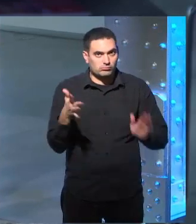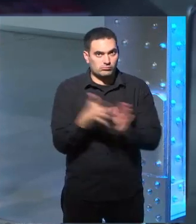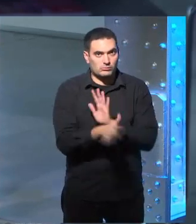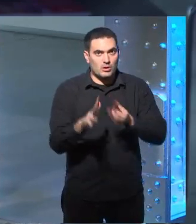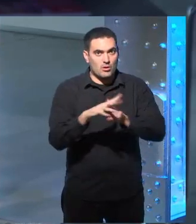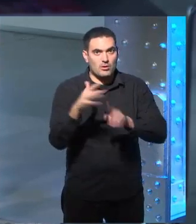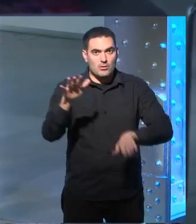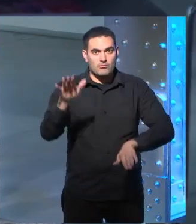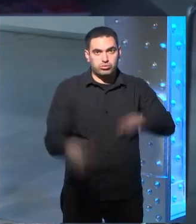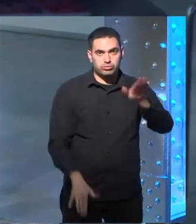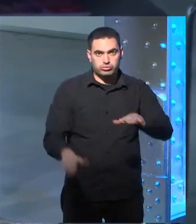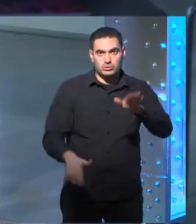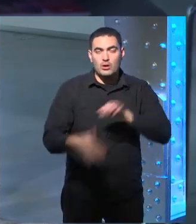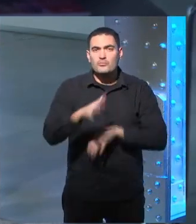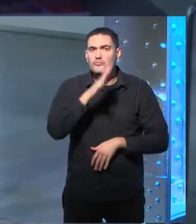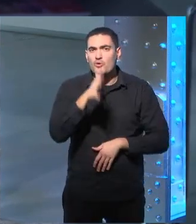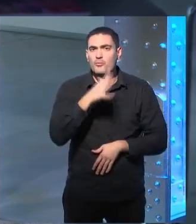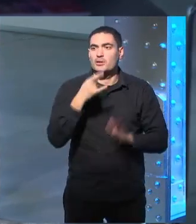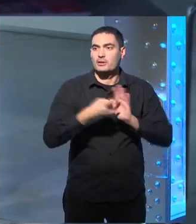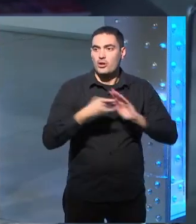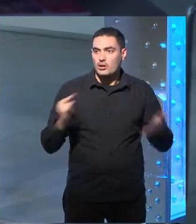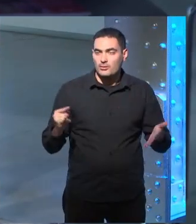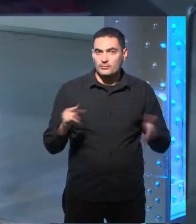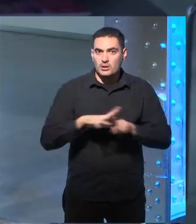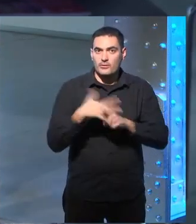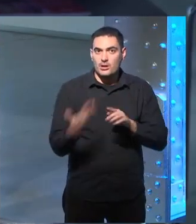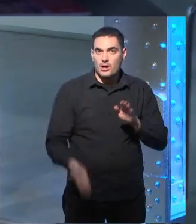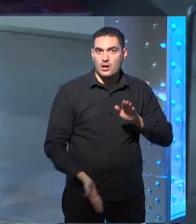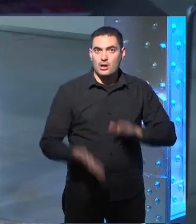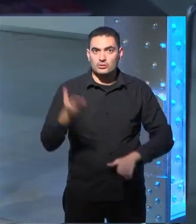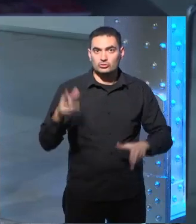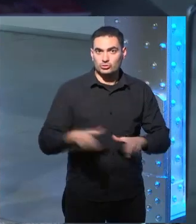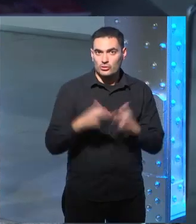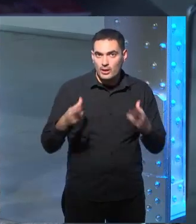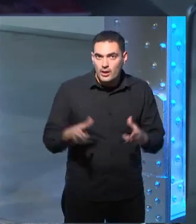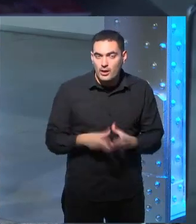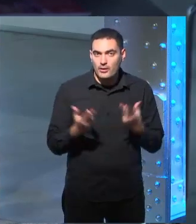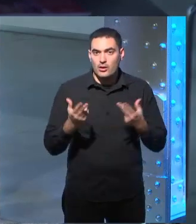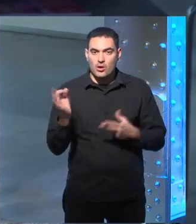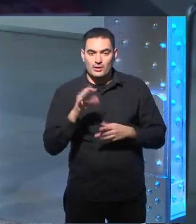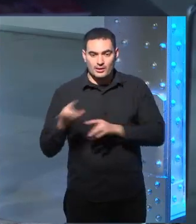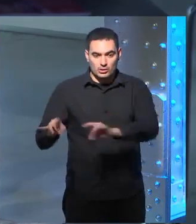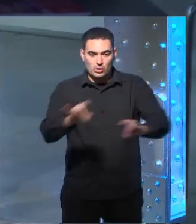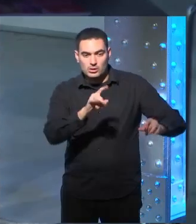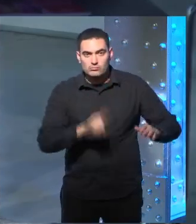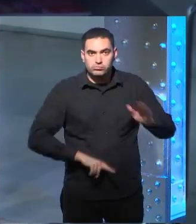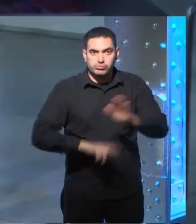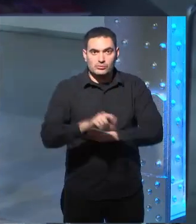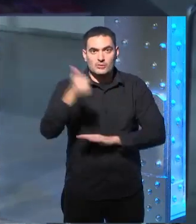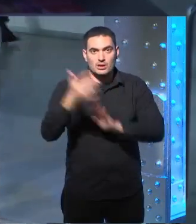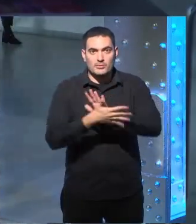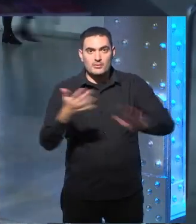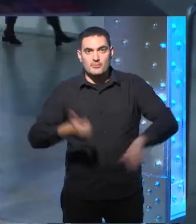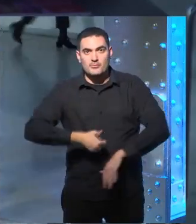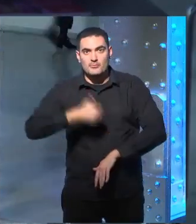great challenge. That is inequality. The speed of absorption of technology by the higher layers of